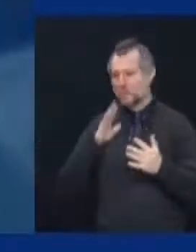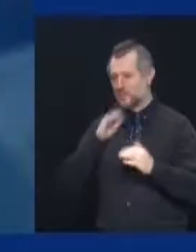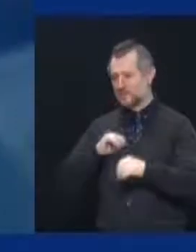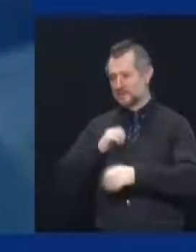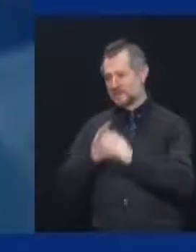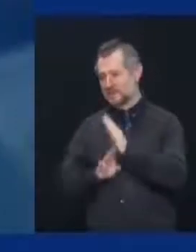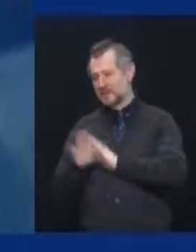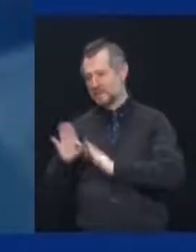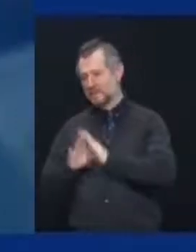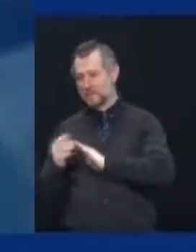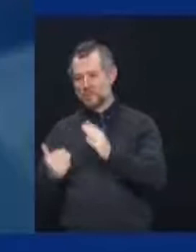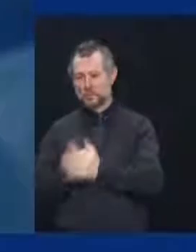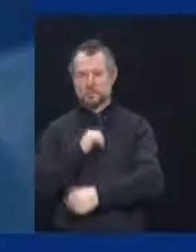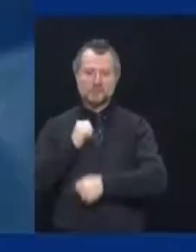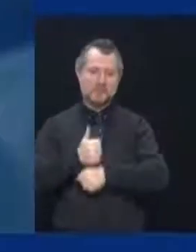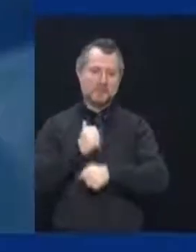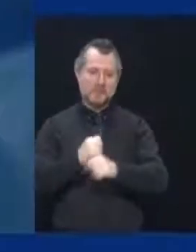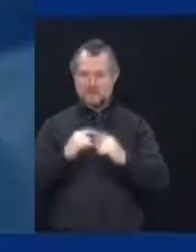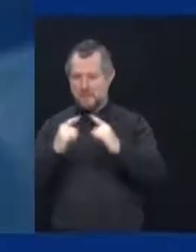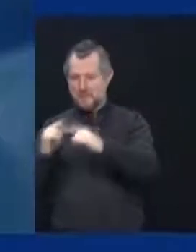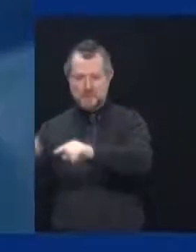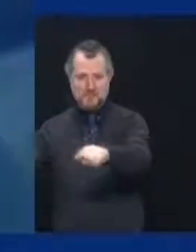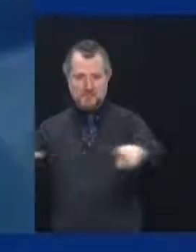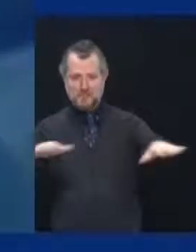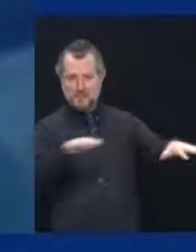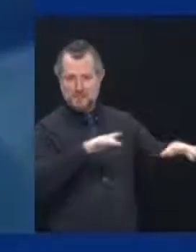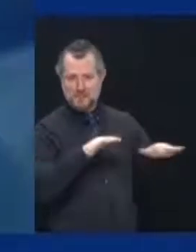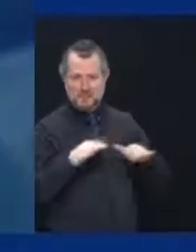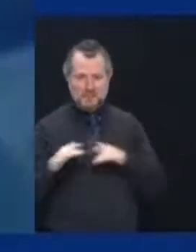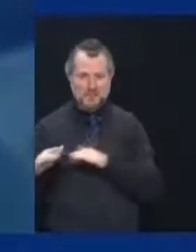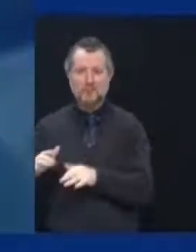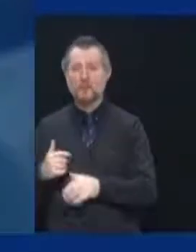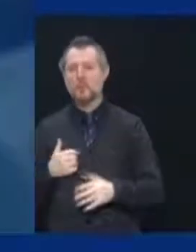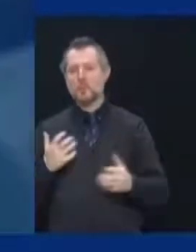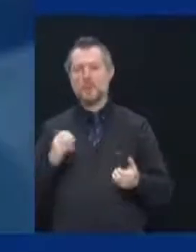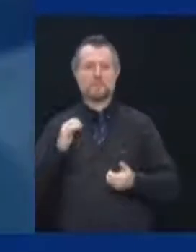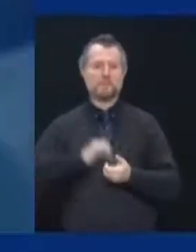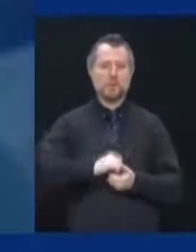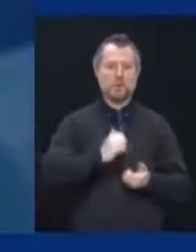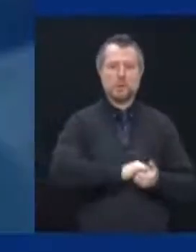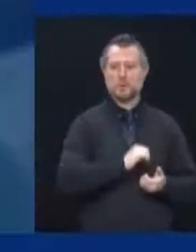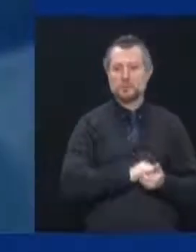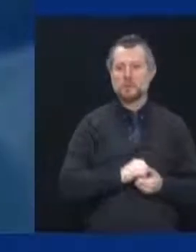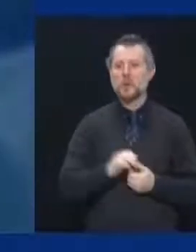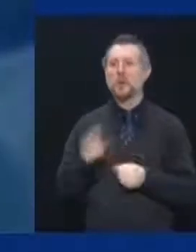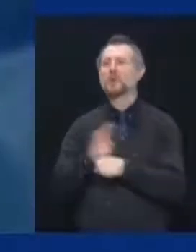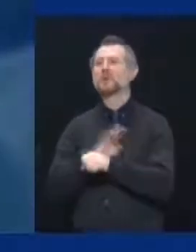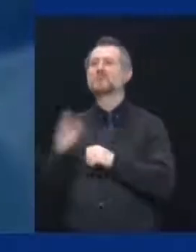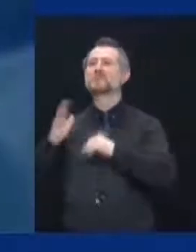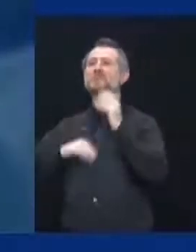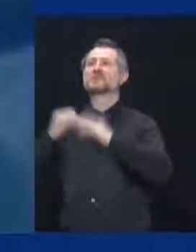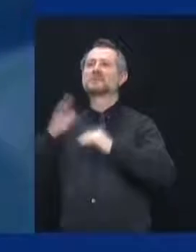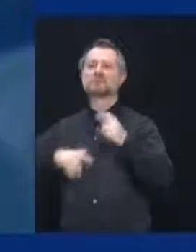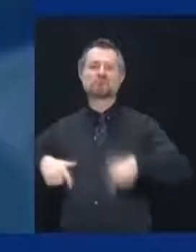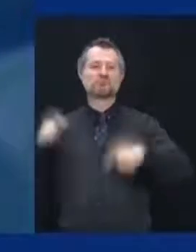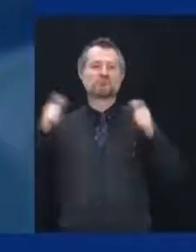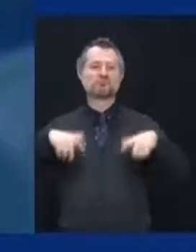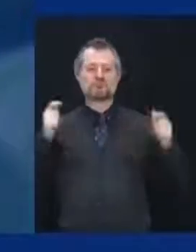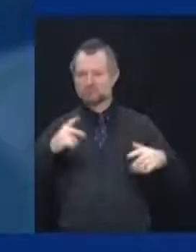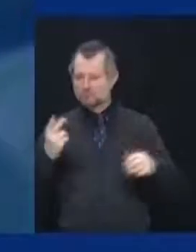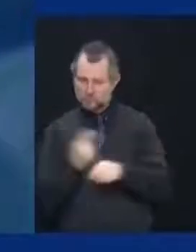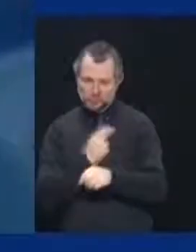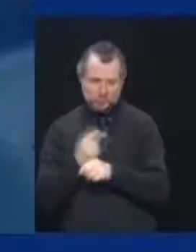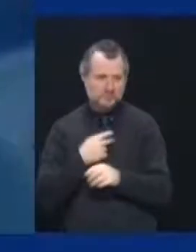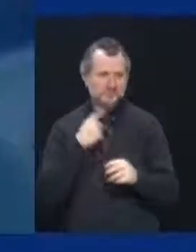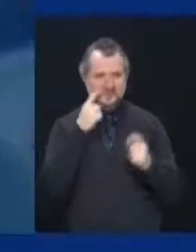testing. We're talking to a number of groups, but we're looking for partners, commercial buildings that want to open up their building